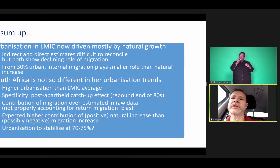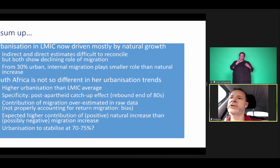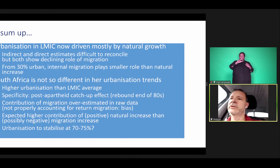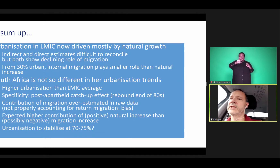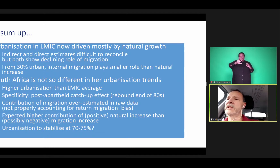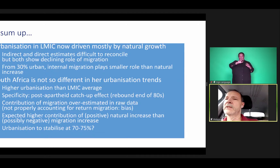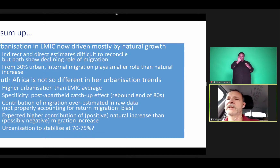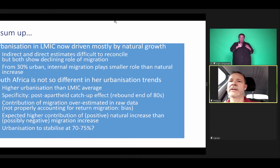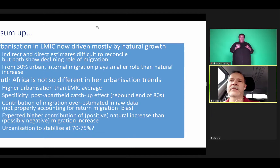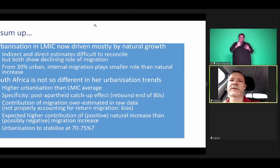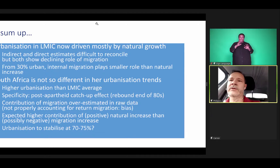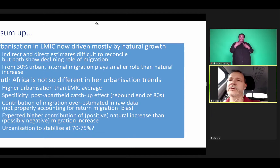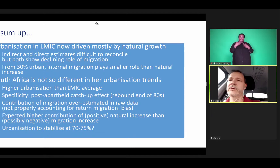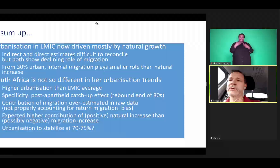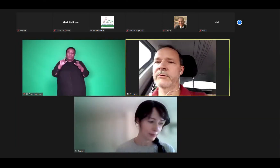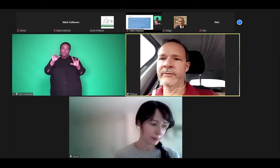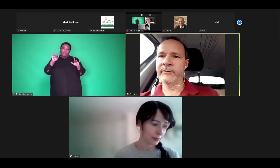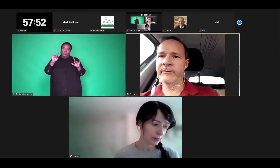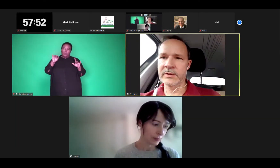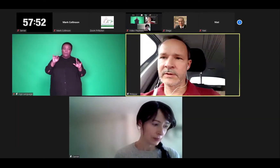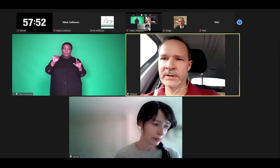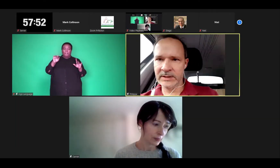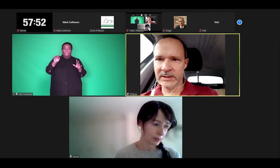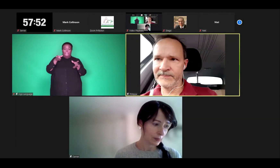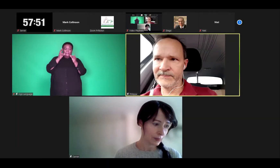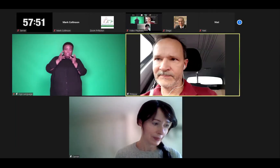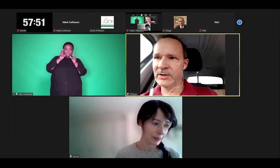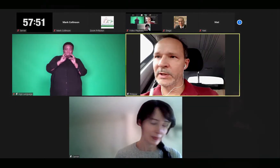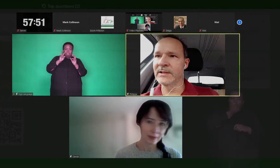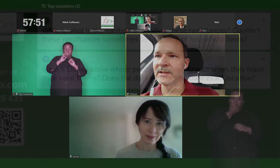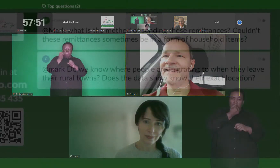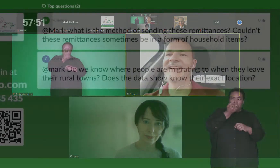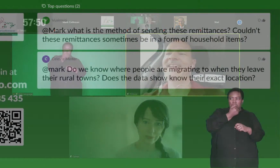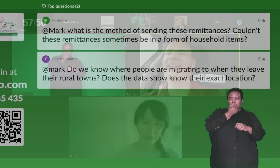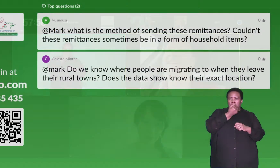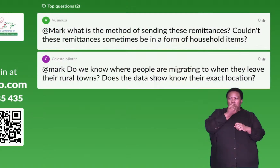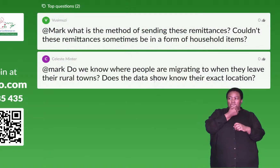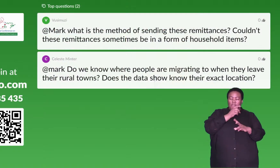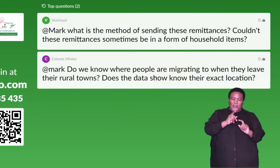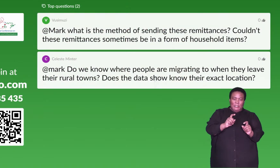for your attention, and sorry for the speed.